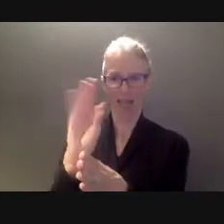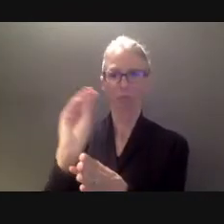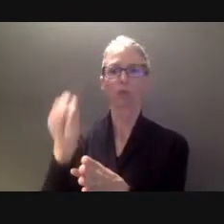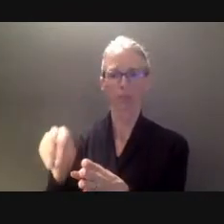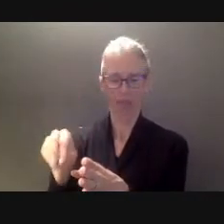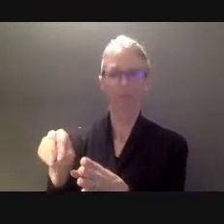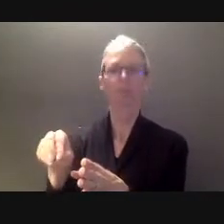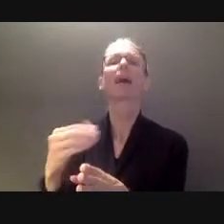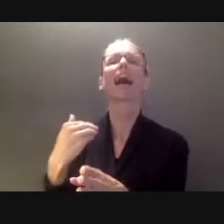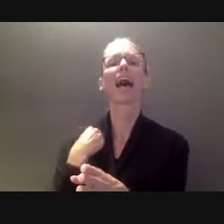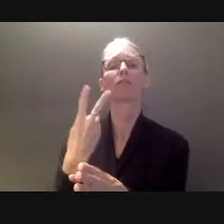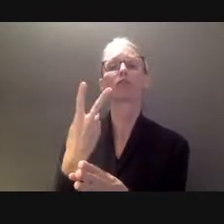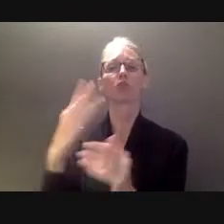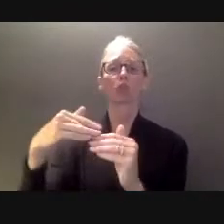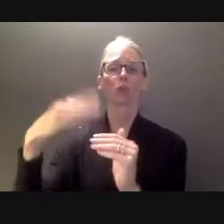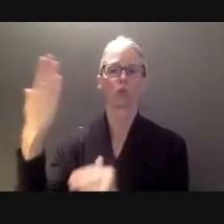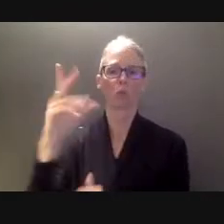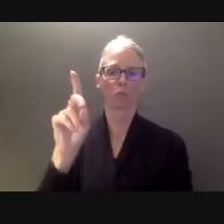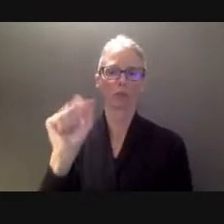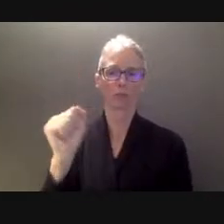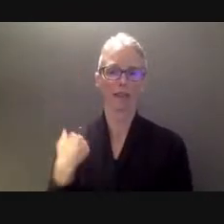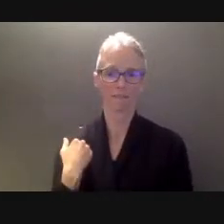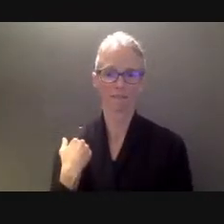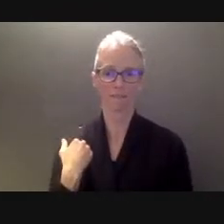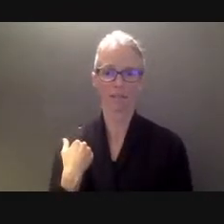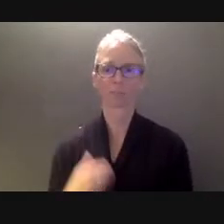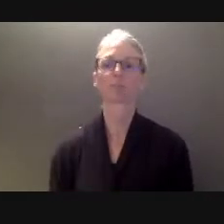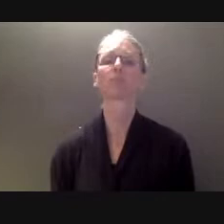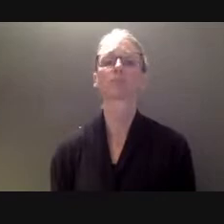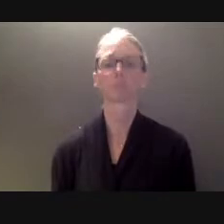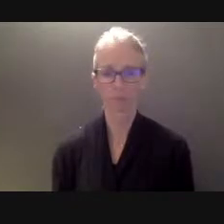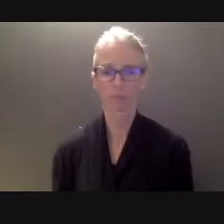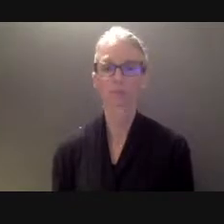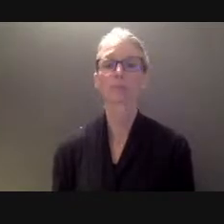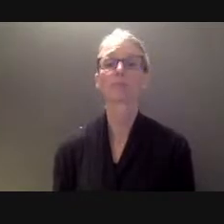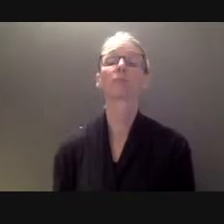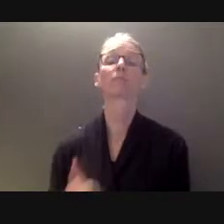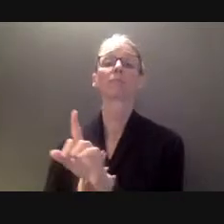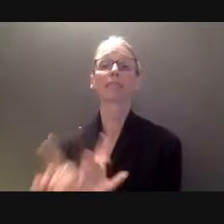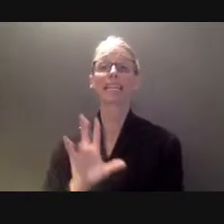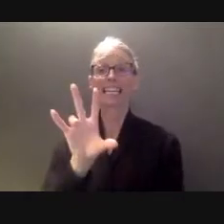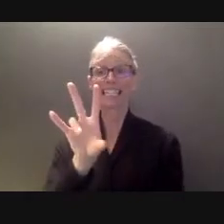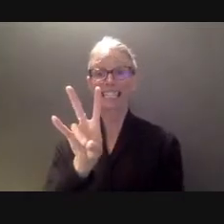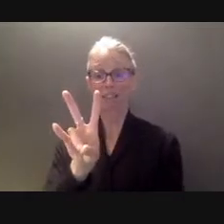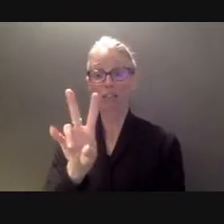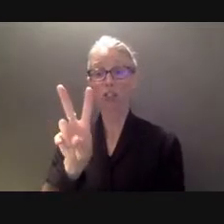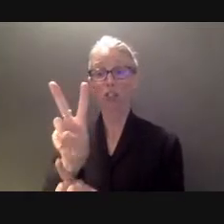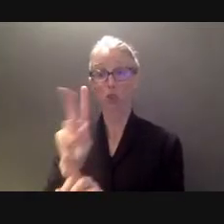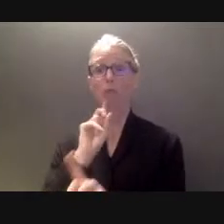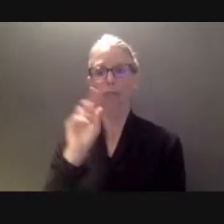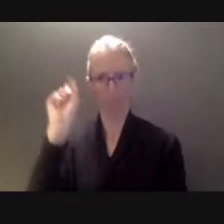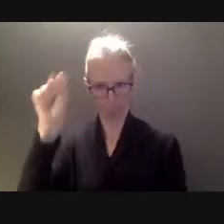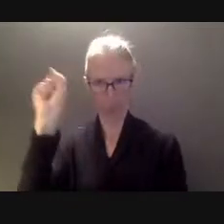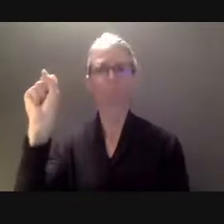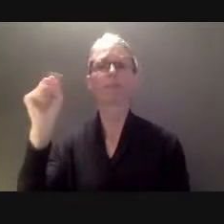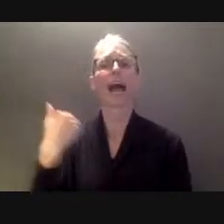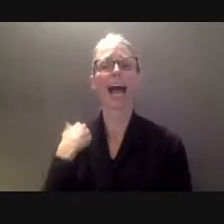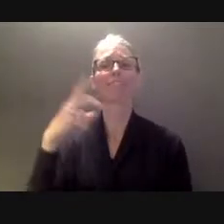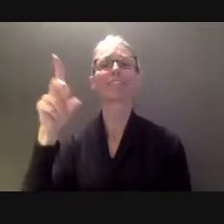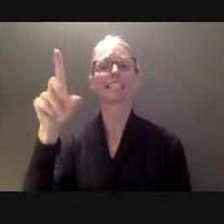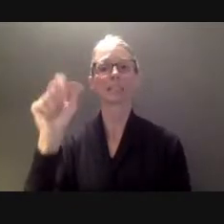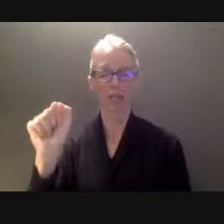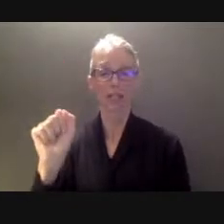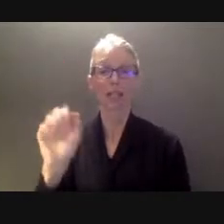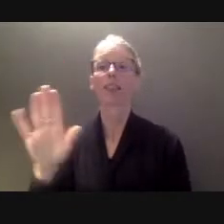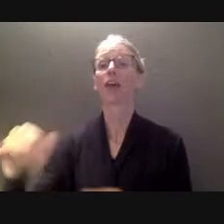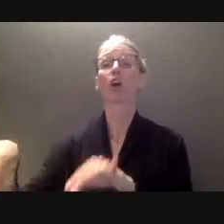more disabilities. Of the 72 caregivers that reported having a disability, the most commonly reported were pain,